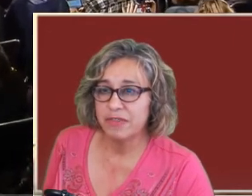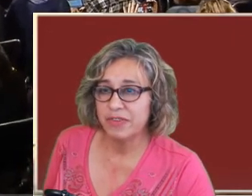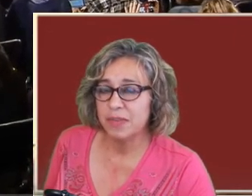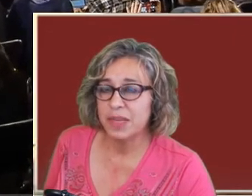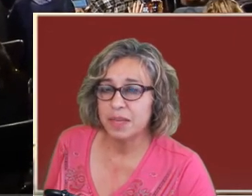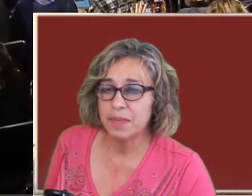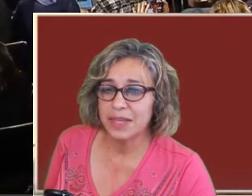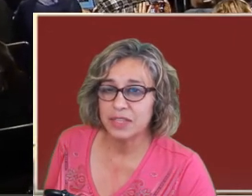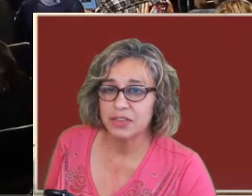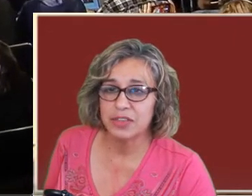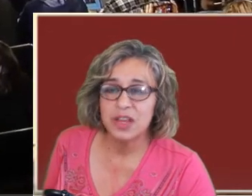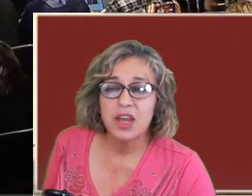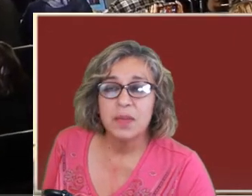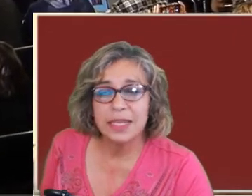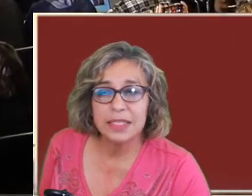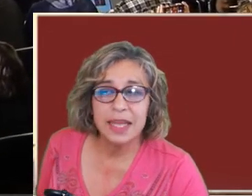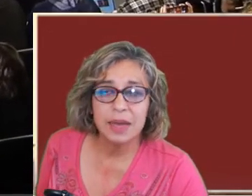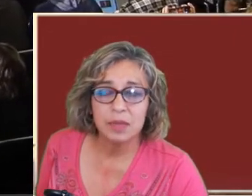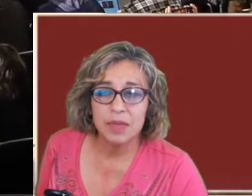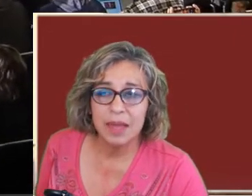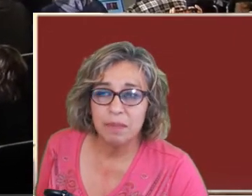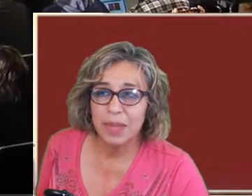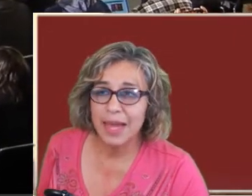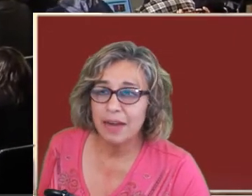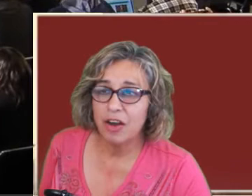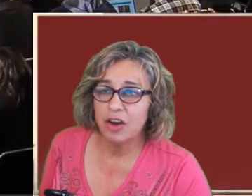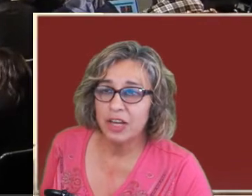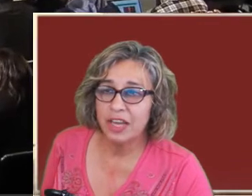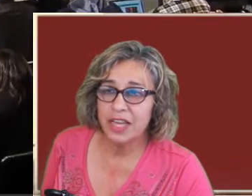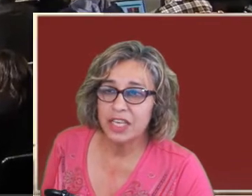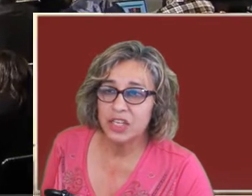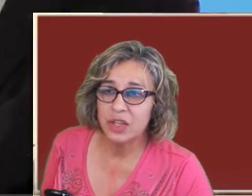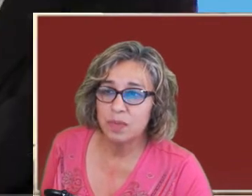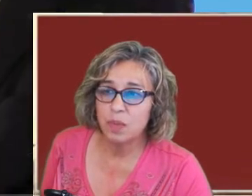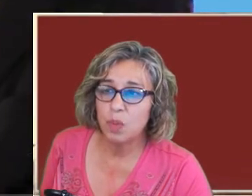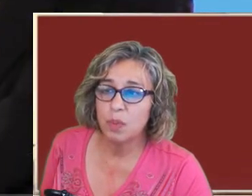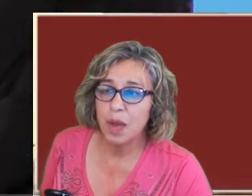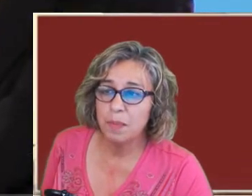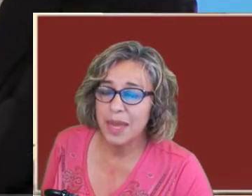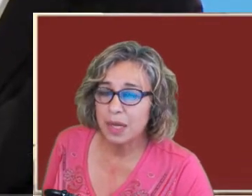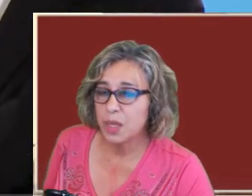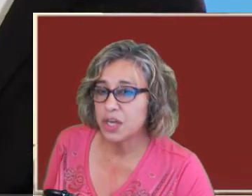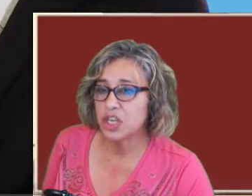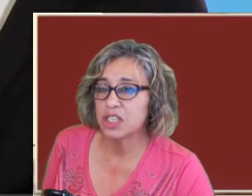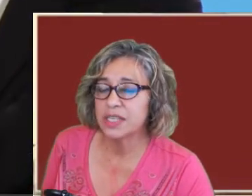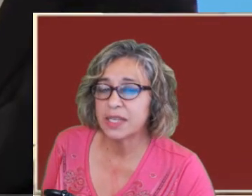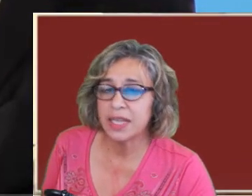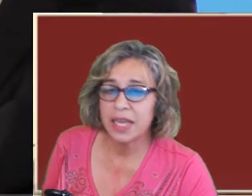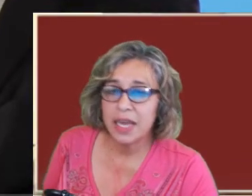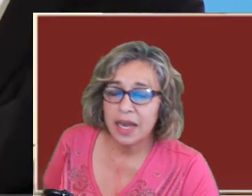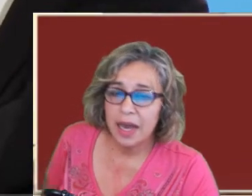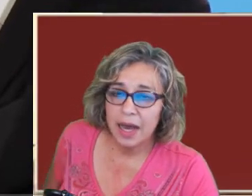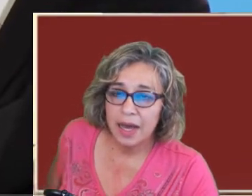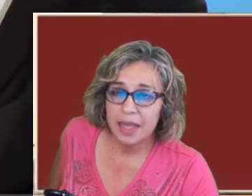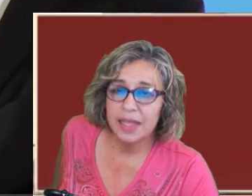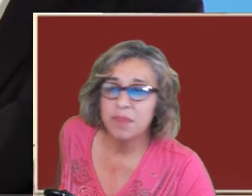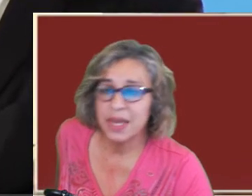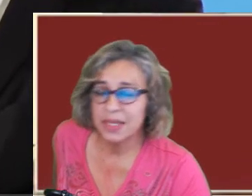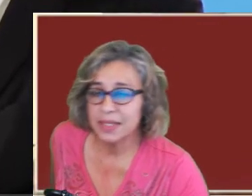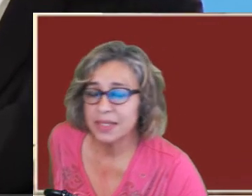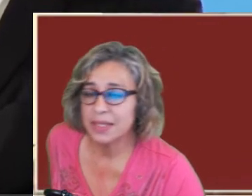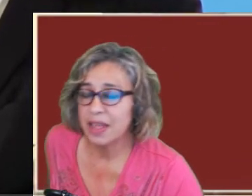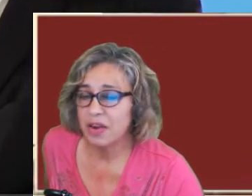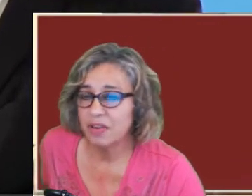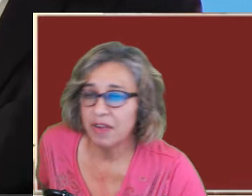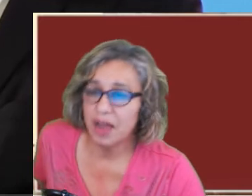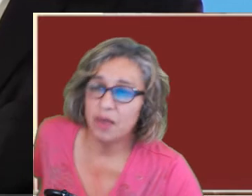150 million pesos. Because they plan on giving it to the medal winners and the